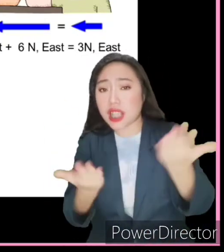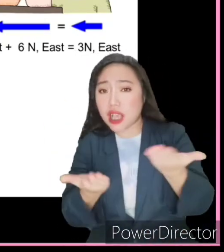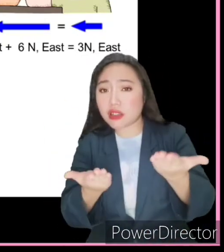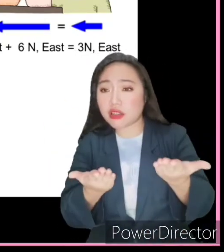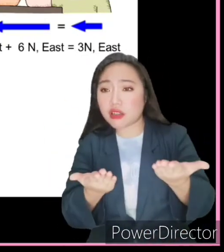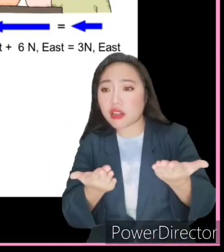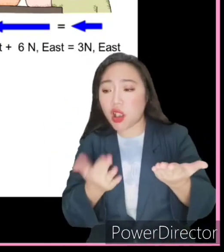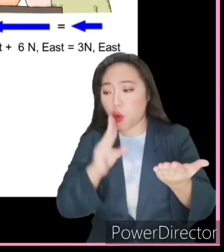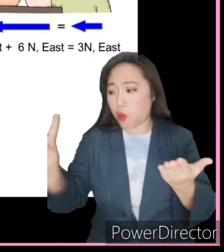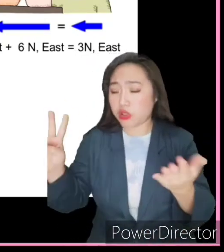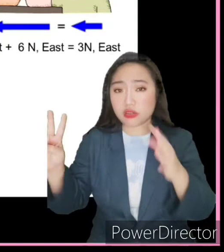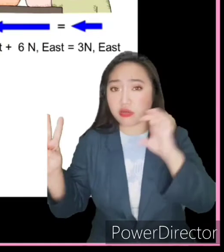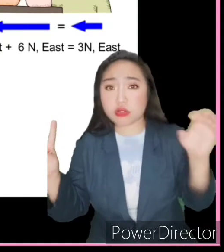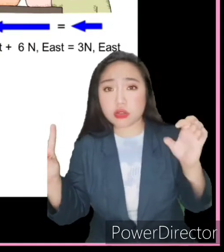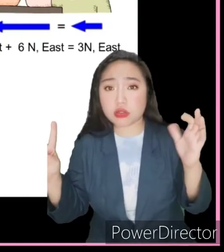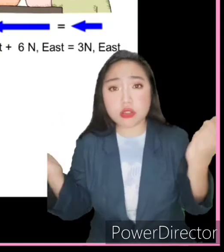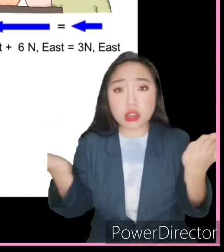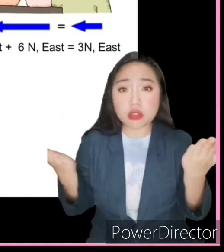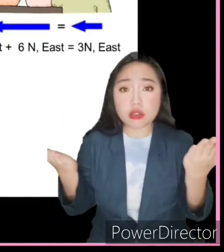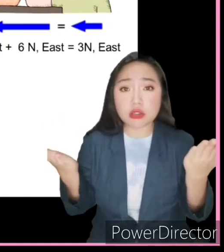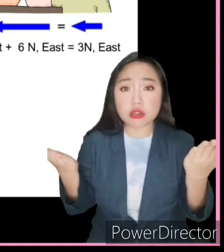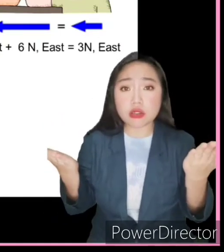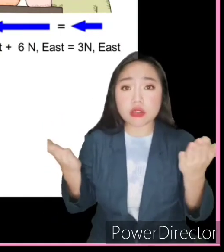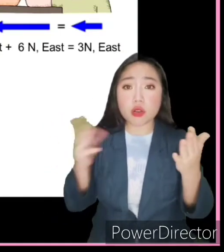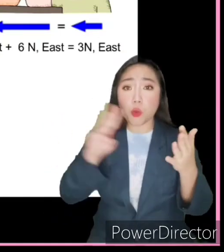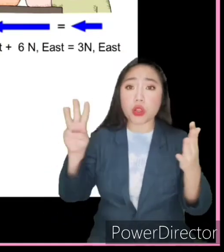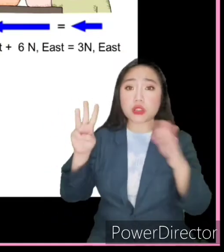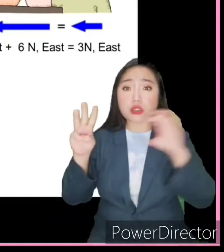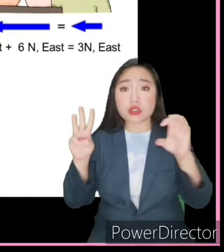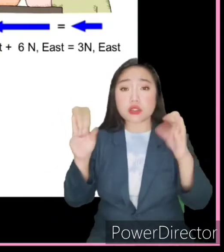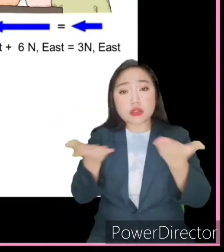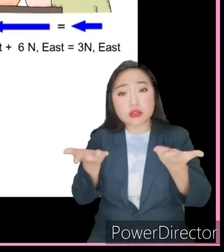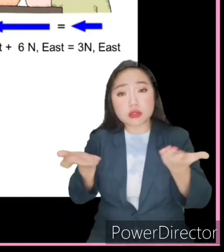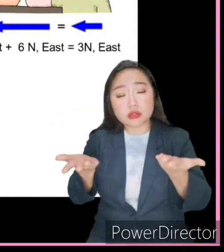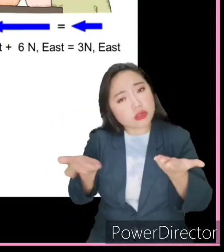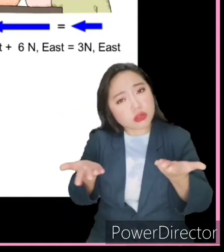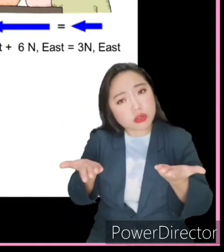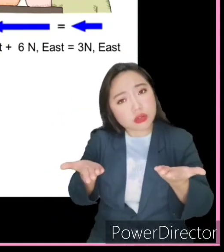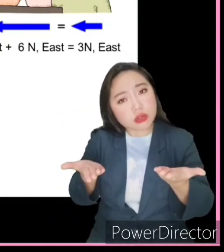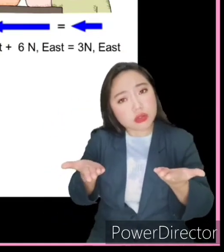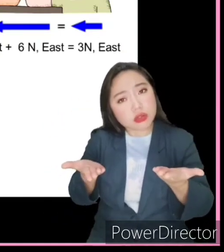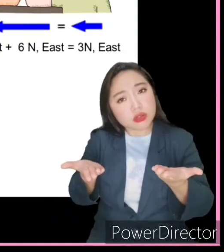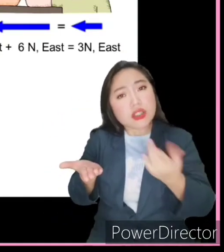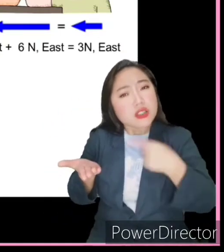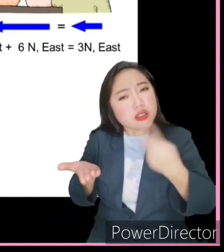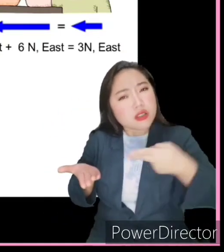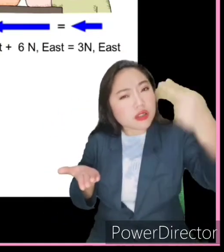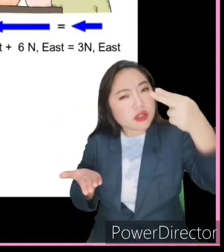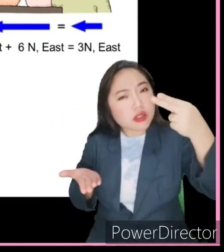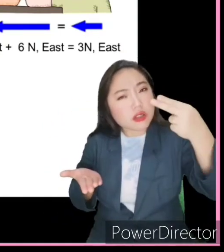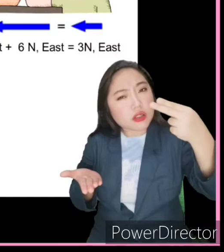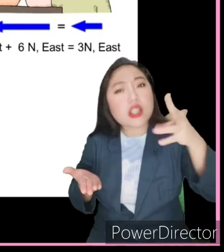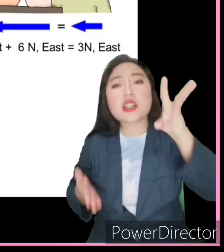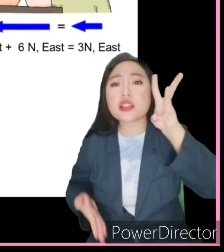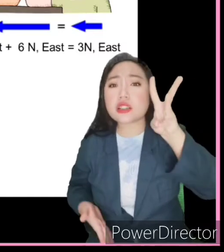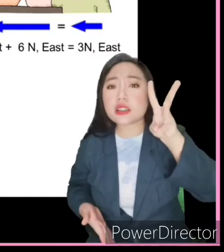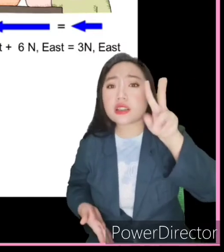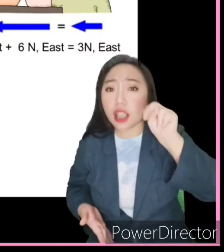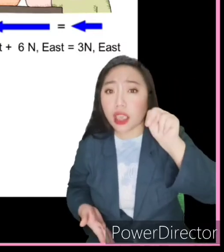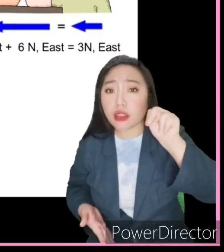Where would it go? To the west or to the east? Of course, it would